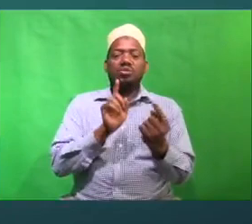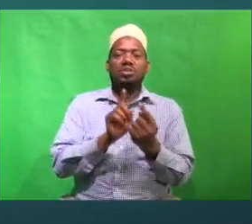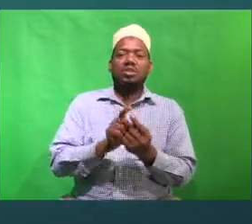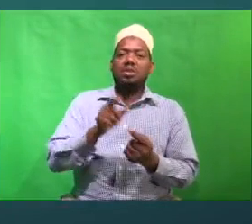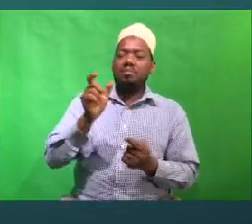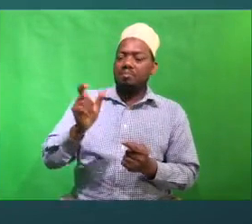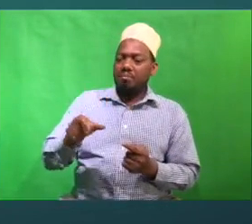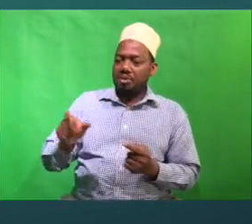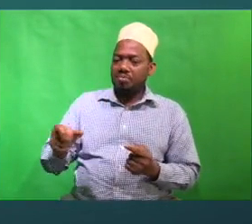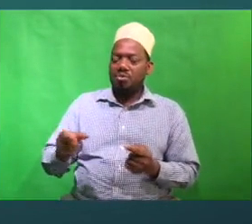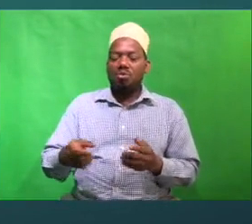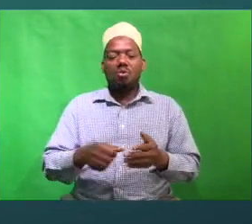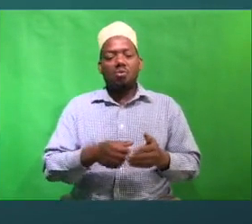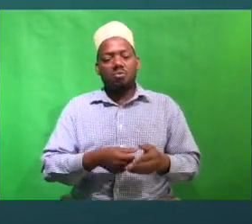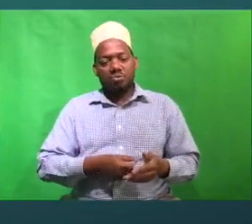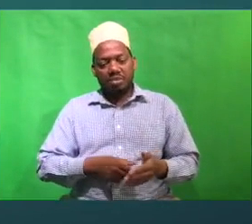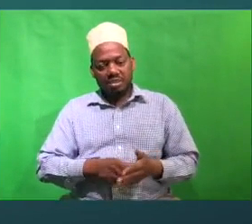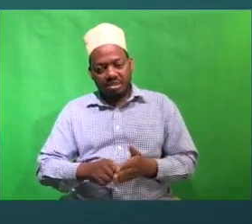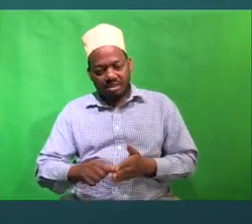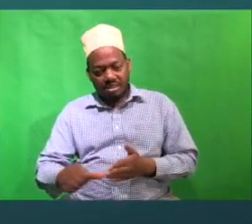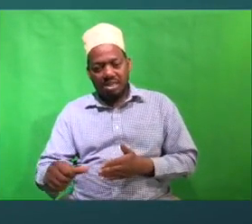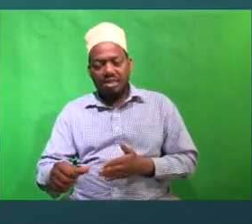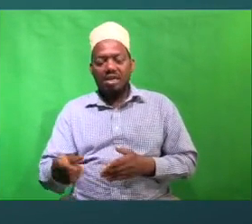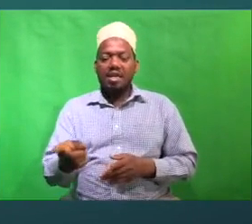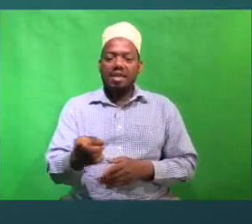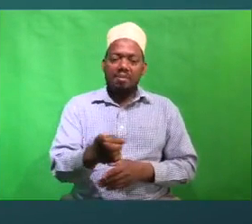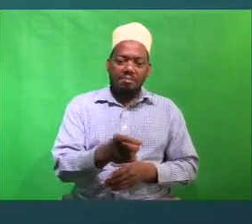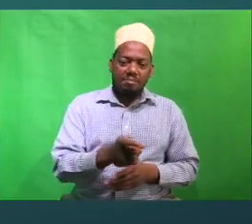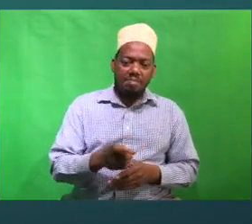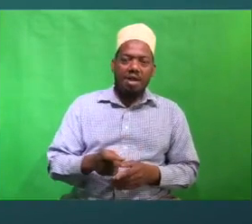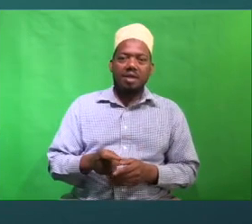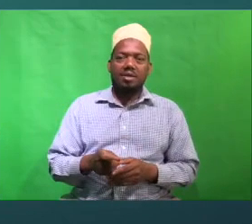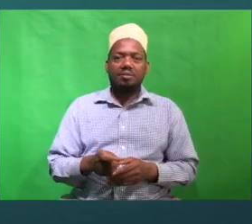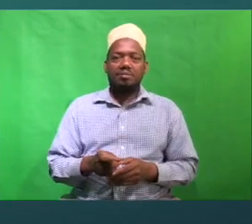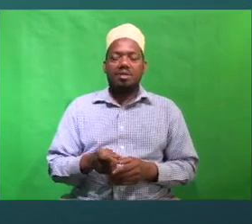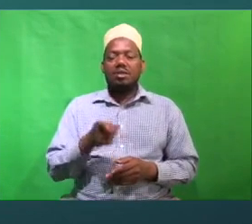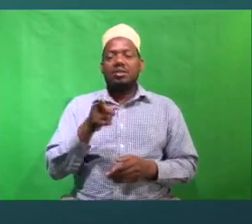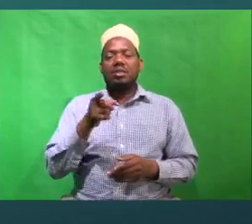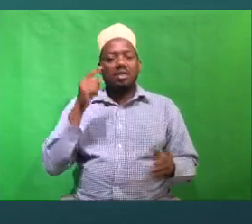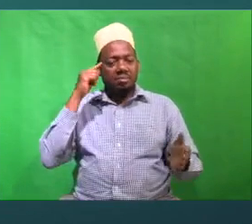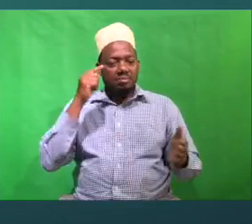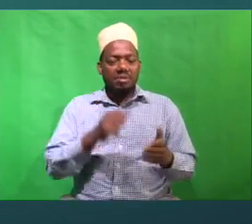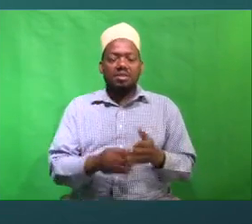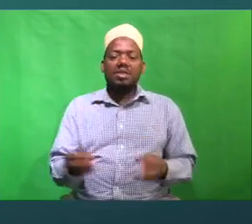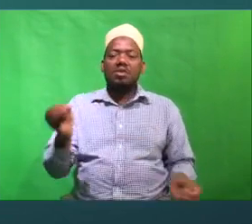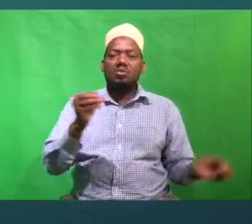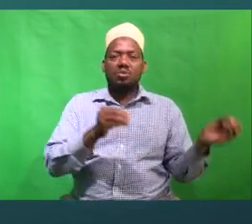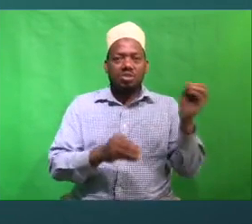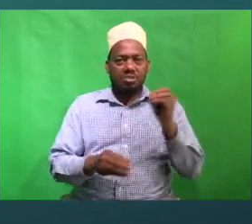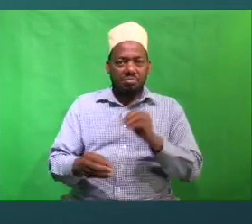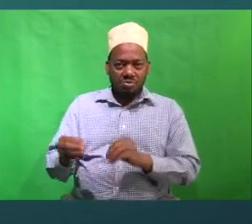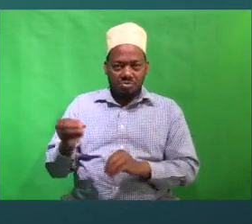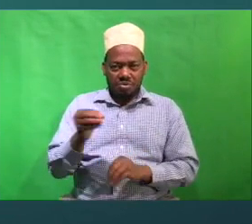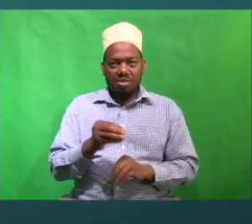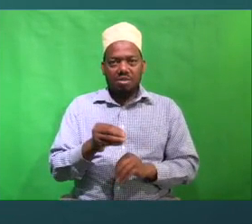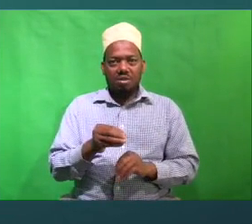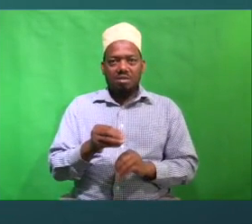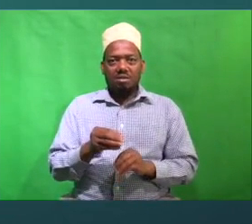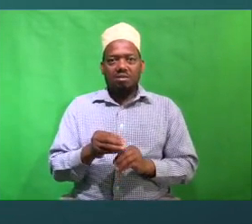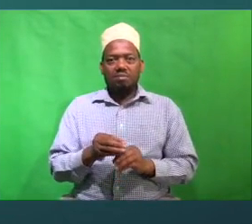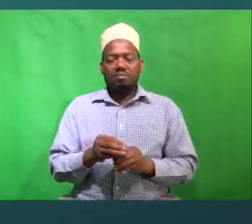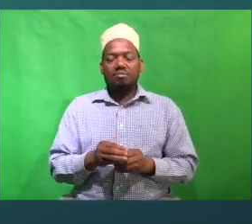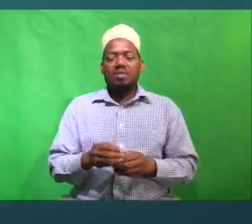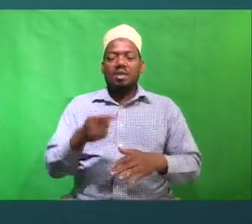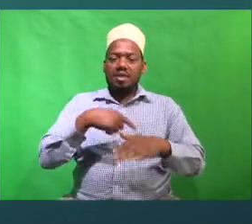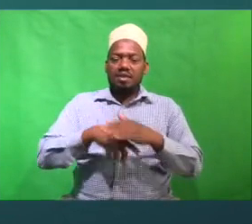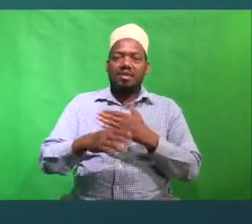people who sell and buy that people, so can contribute to the development of